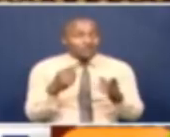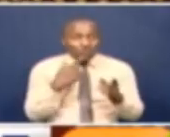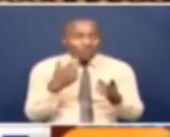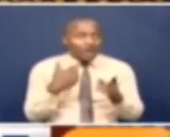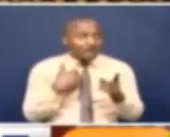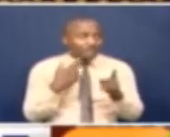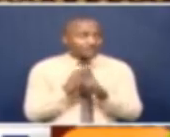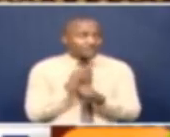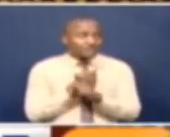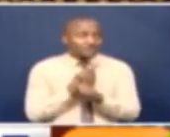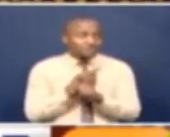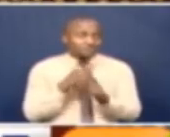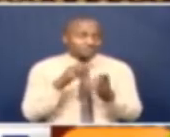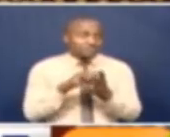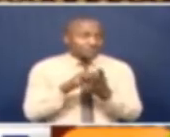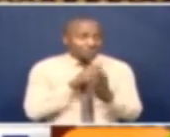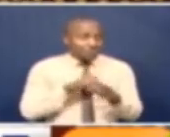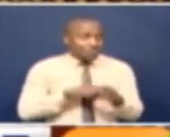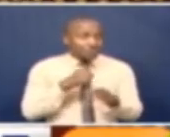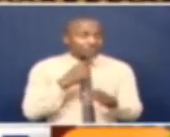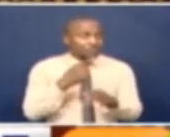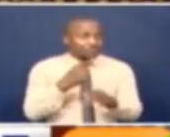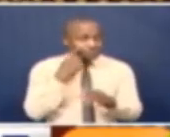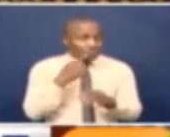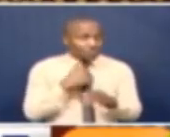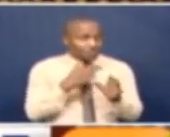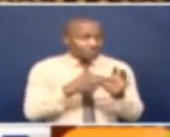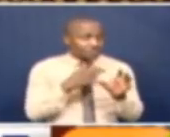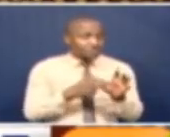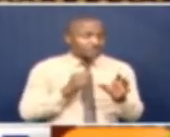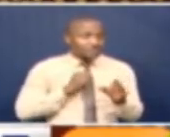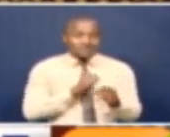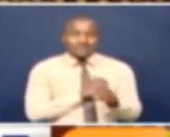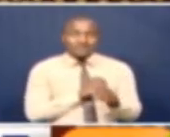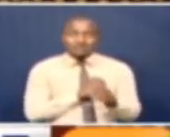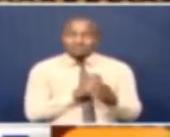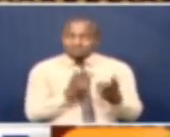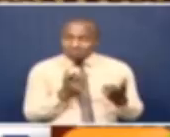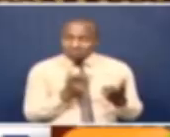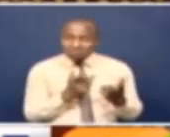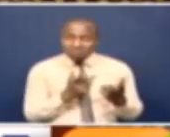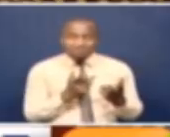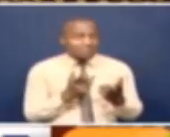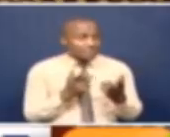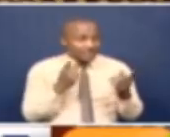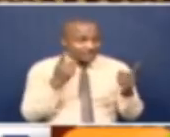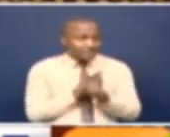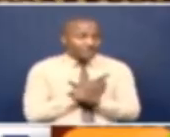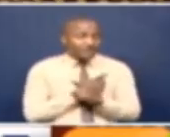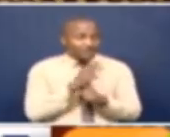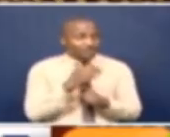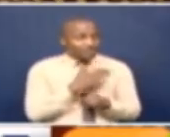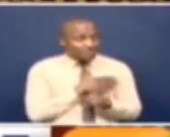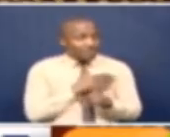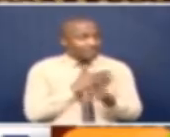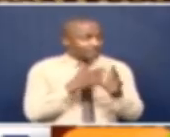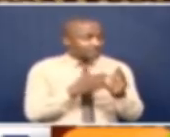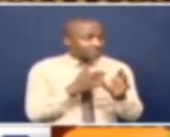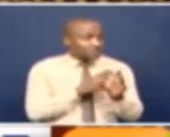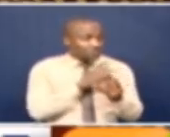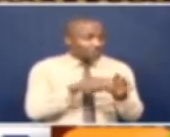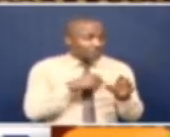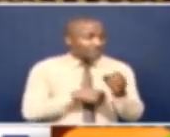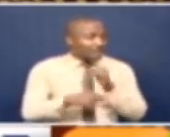life are doing. When you saw my participation in the Senate, it was fundamentally different from my participation when I was an